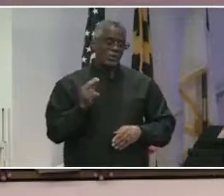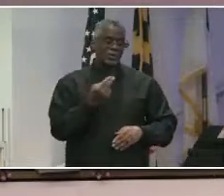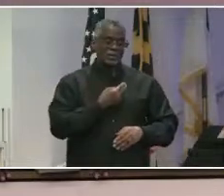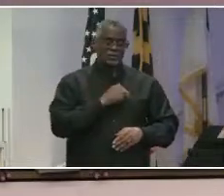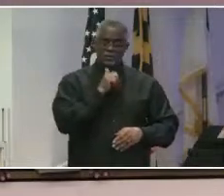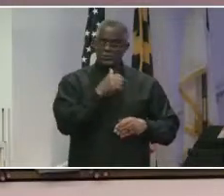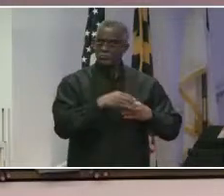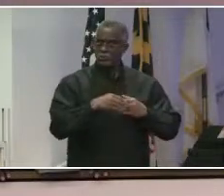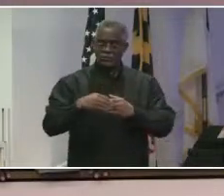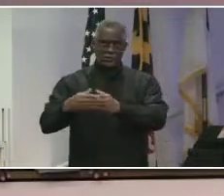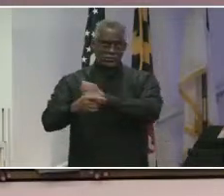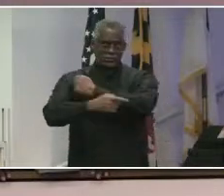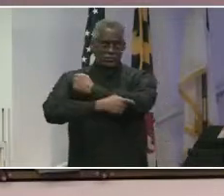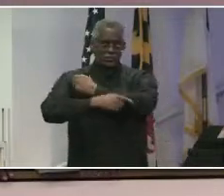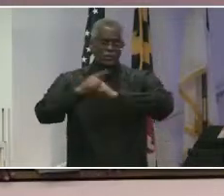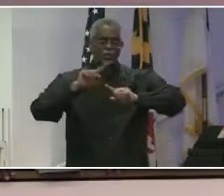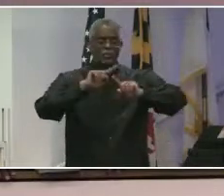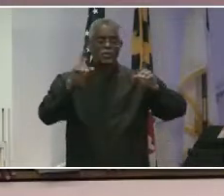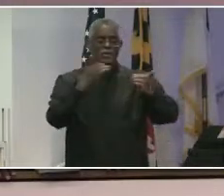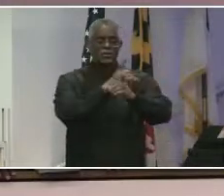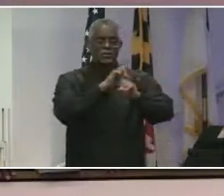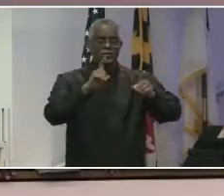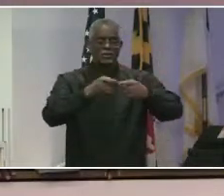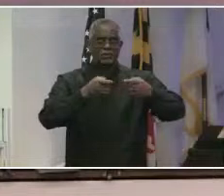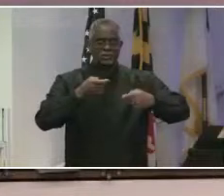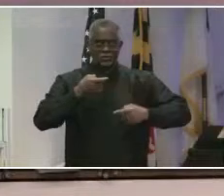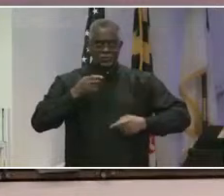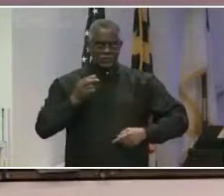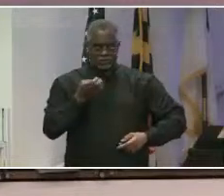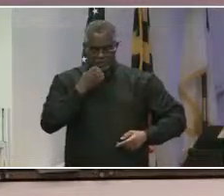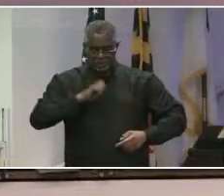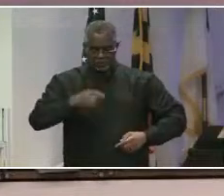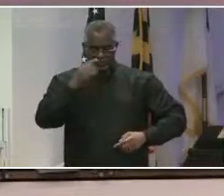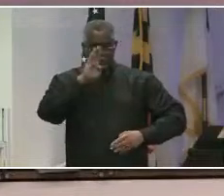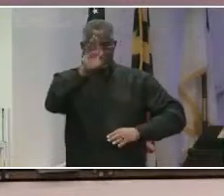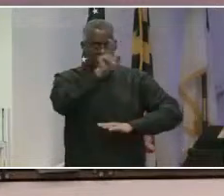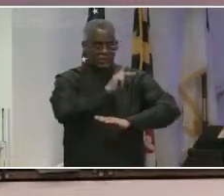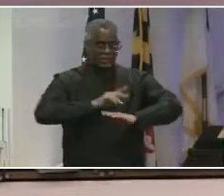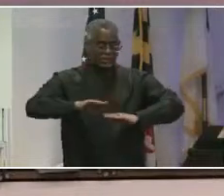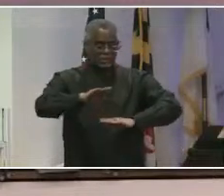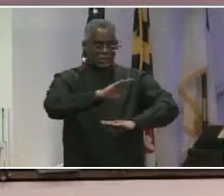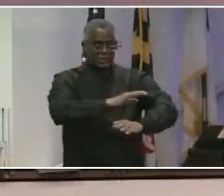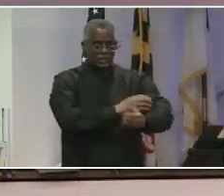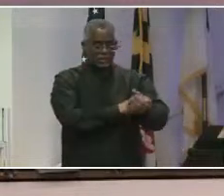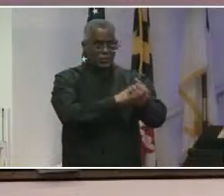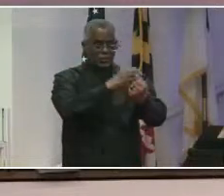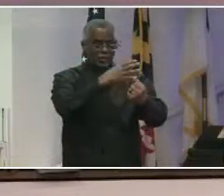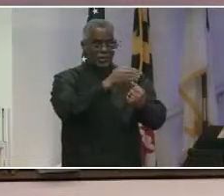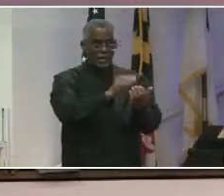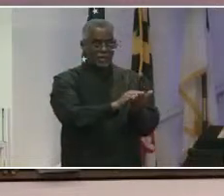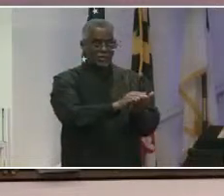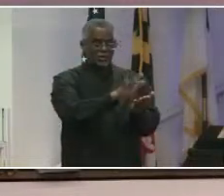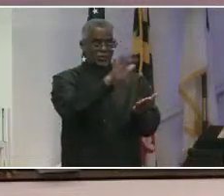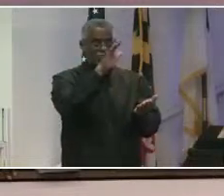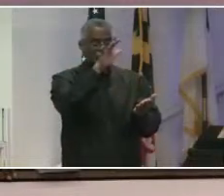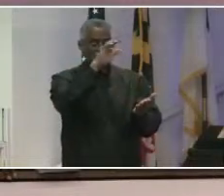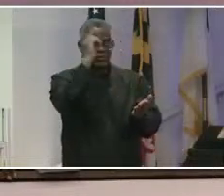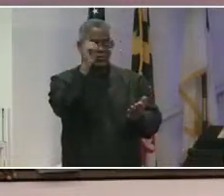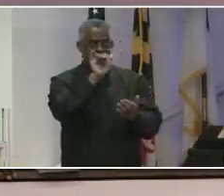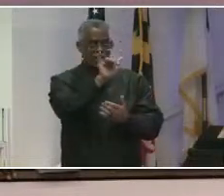into temptation, but deliver us from evil. For thine is the kingdom, the power, and the